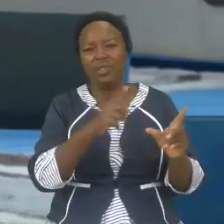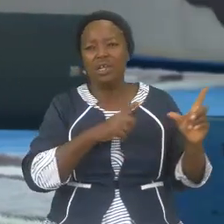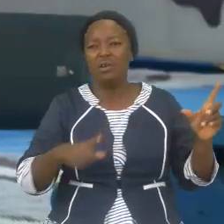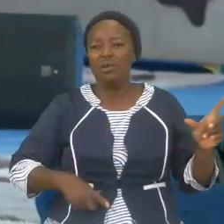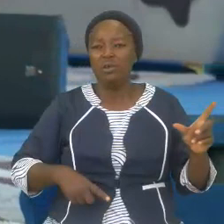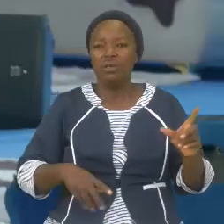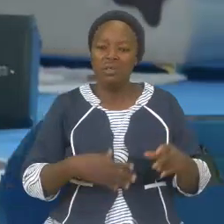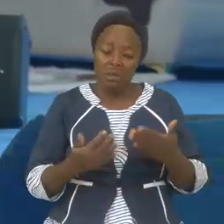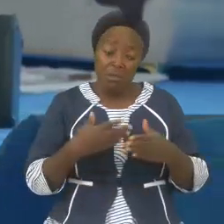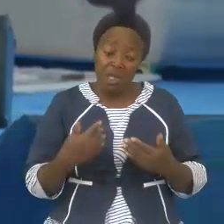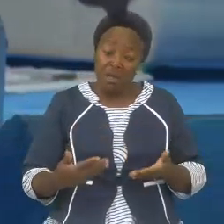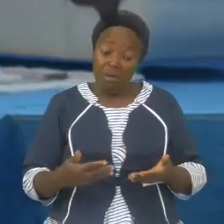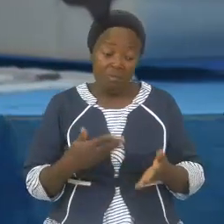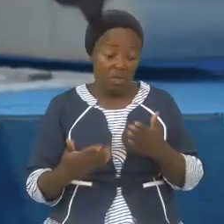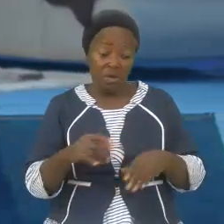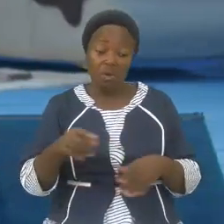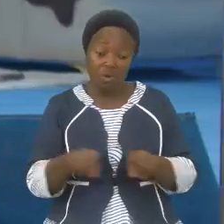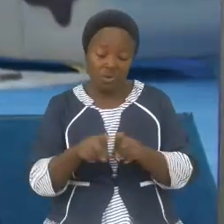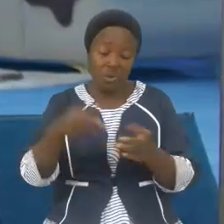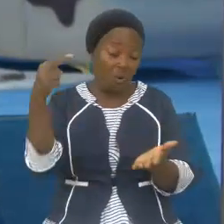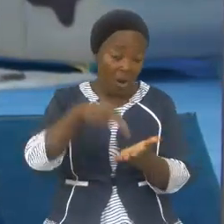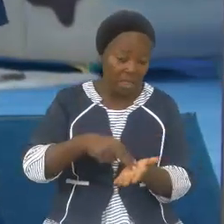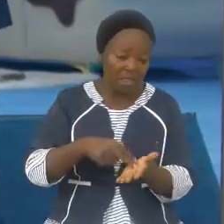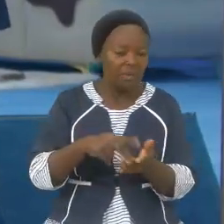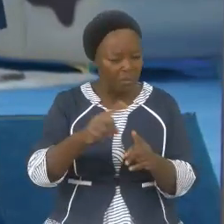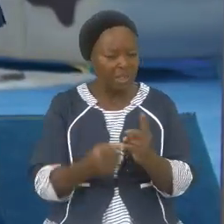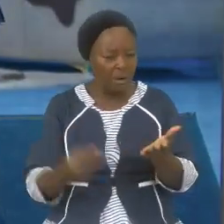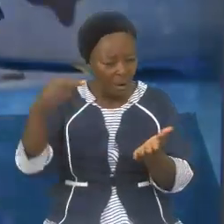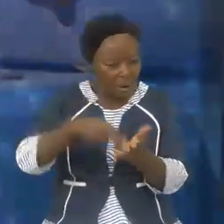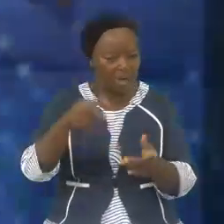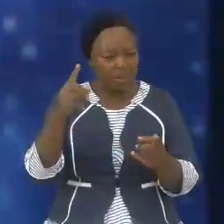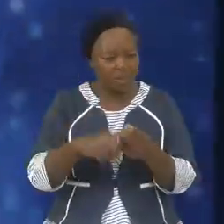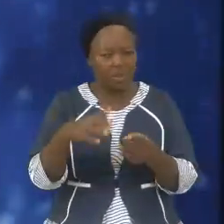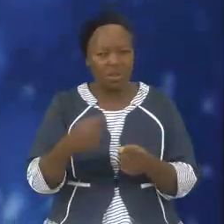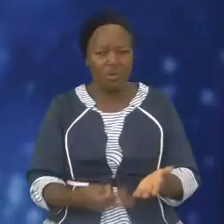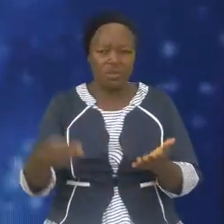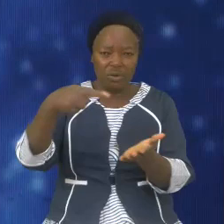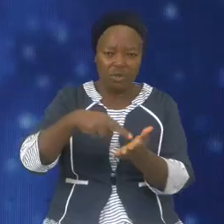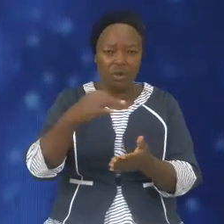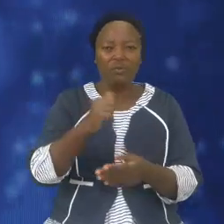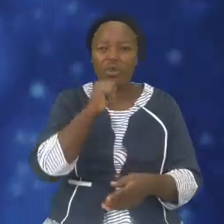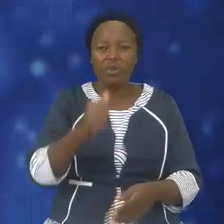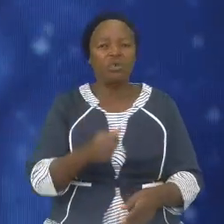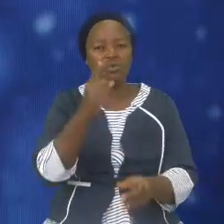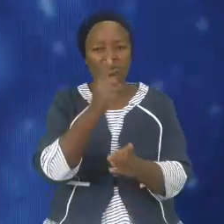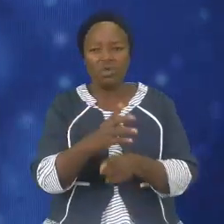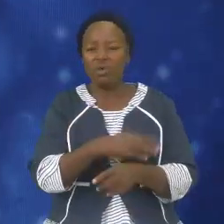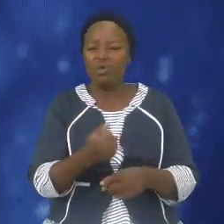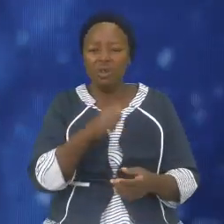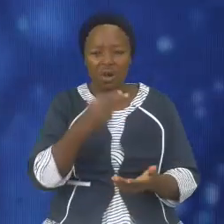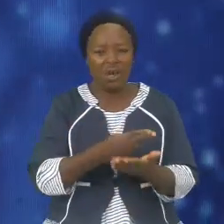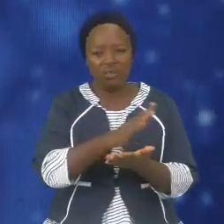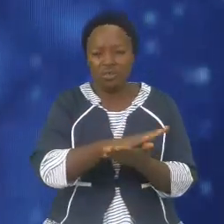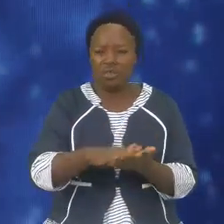also rise, but they rise to the resurrection of the unjust, the resurrection of the unrighteous. Look at verse